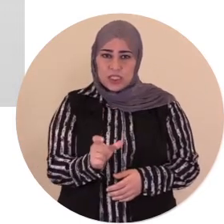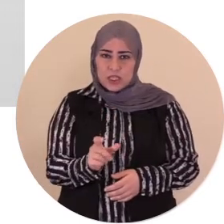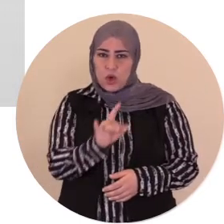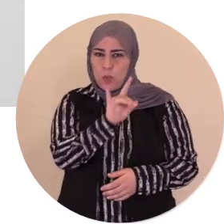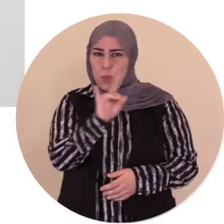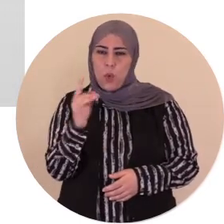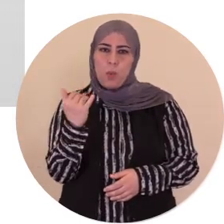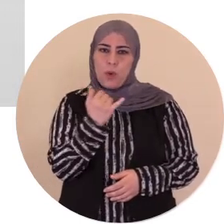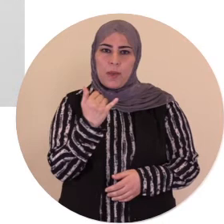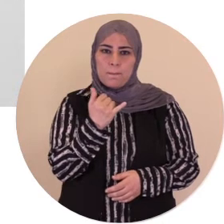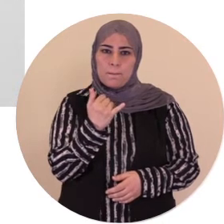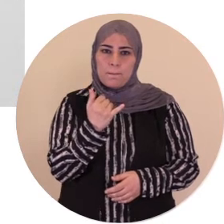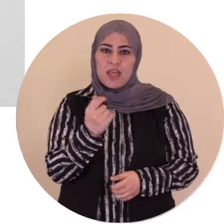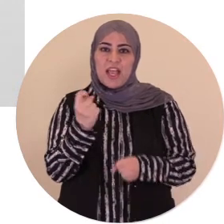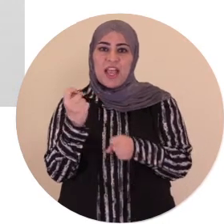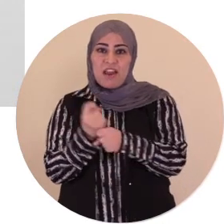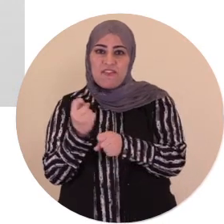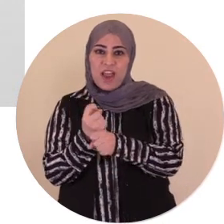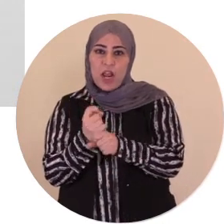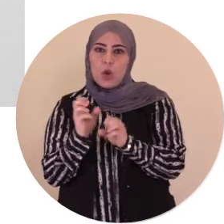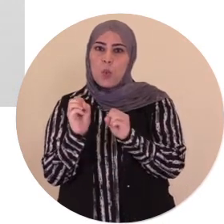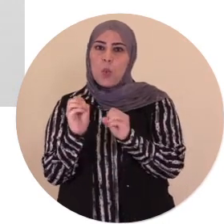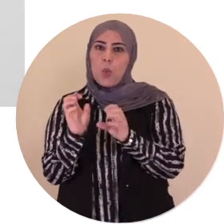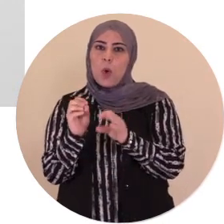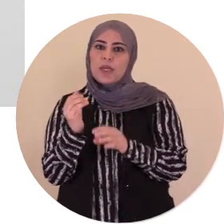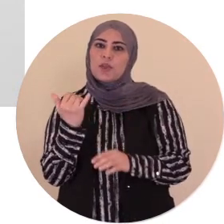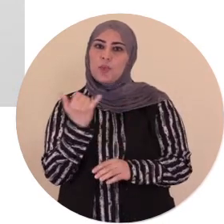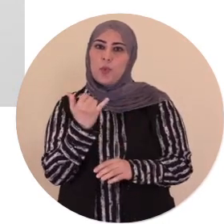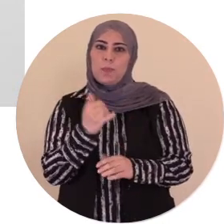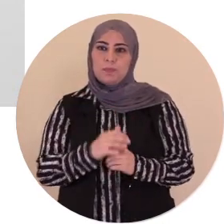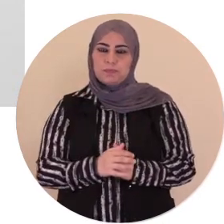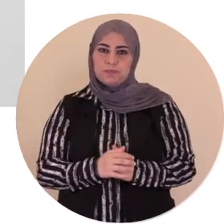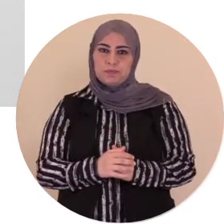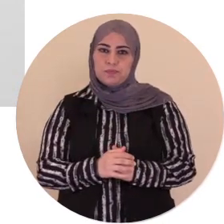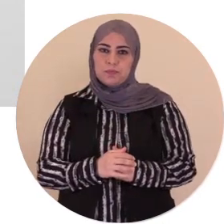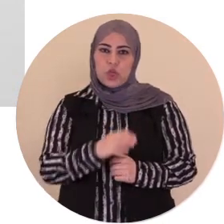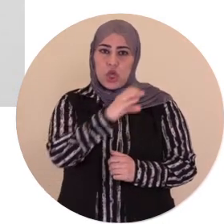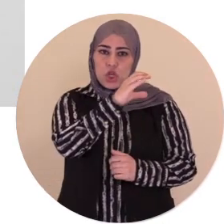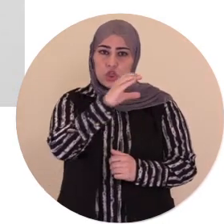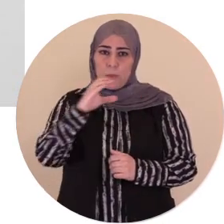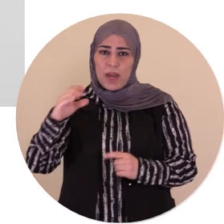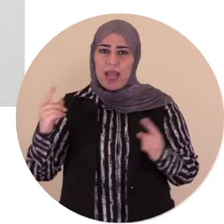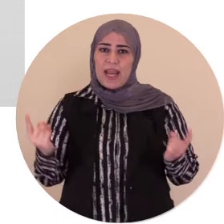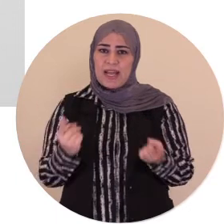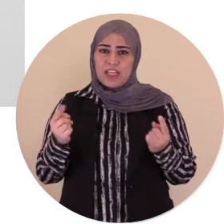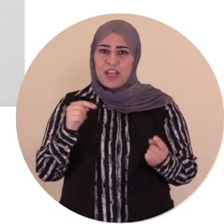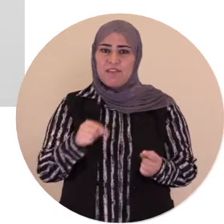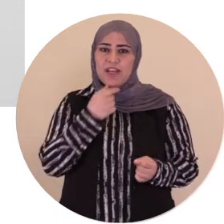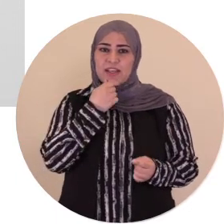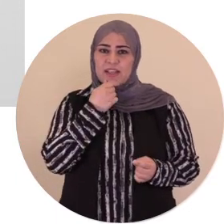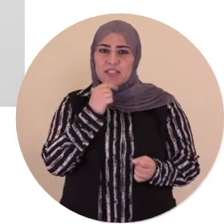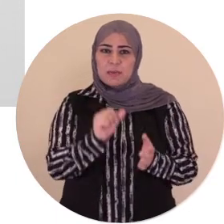who. We use any regular sentence starts with a subject, verb, object, but the passive follows a